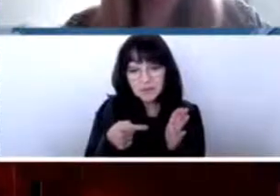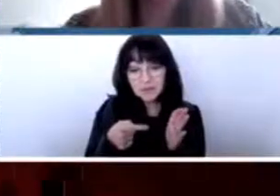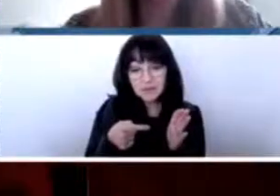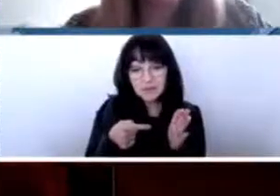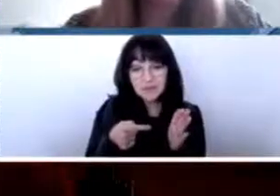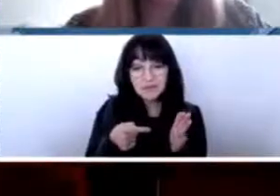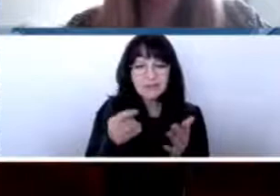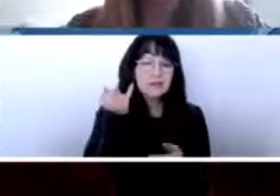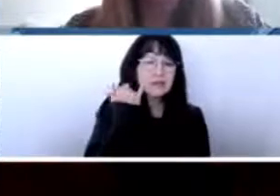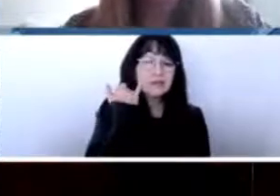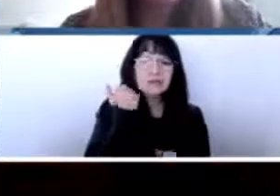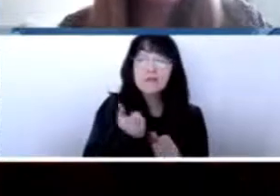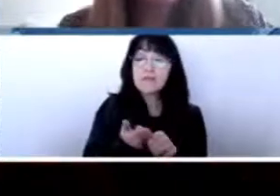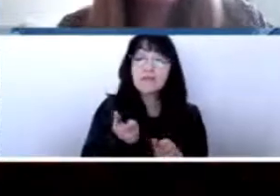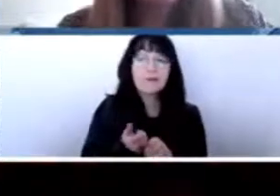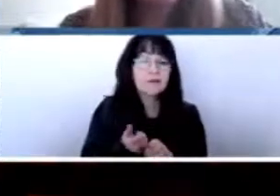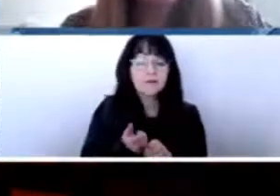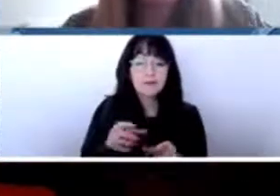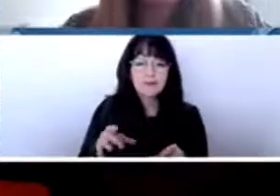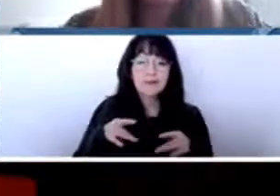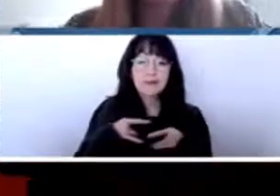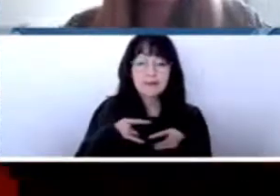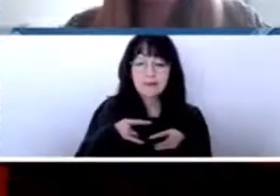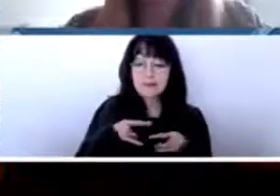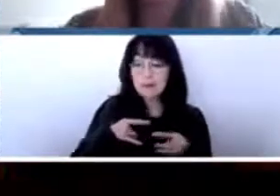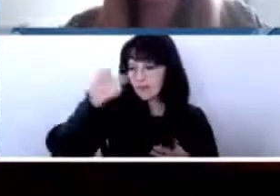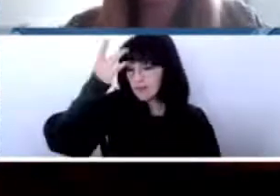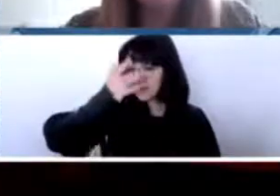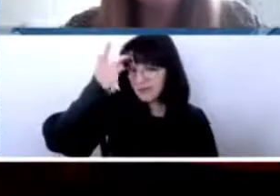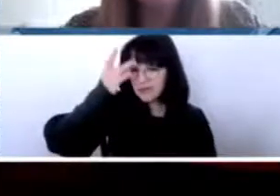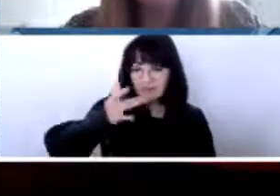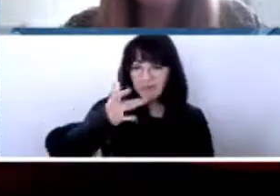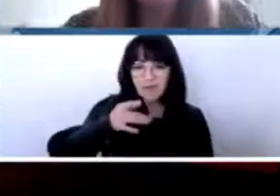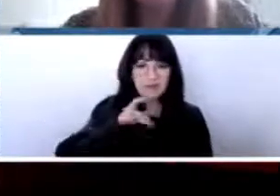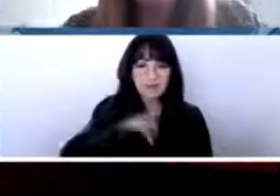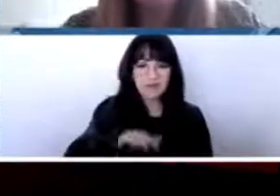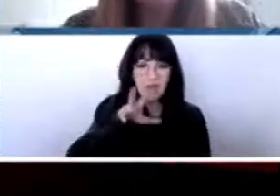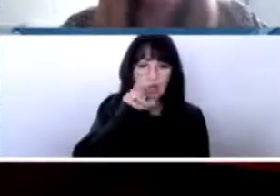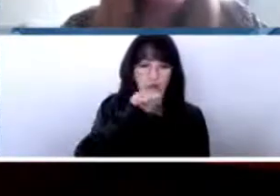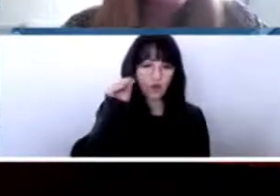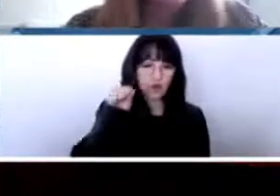getting a natural infection only provides 30% protection against infection,